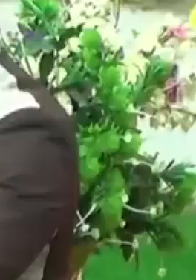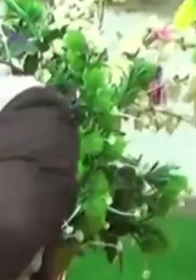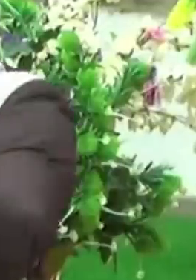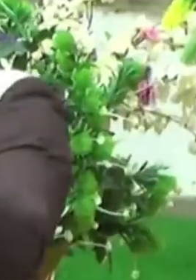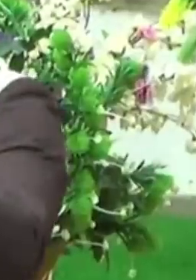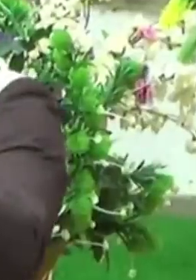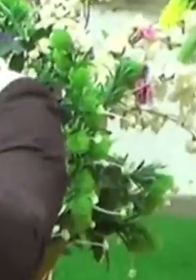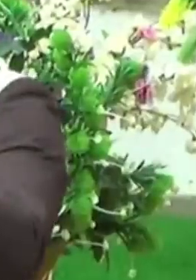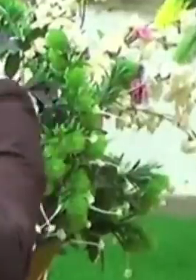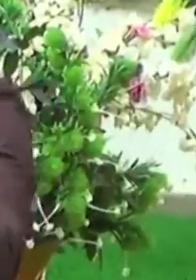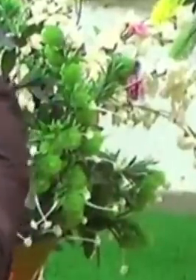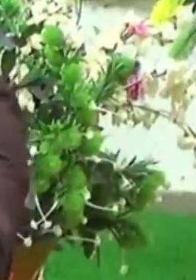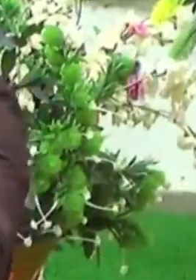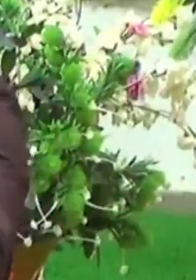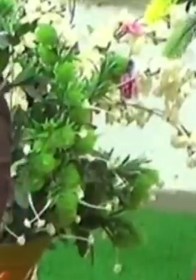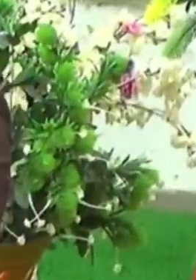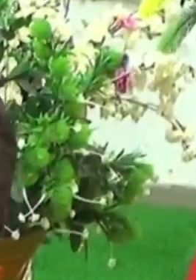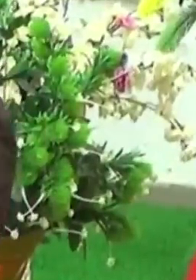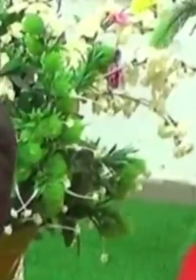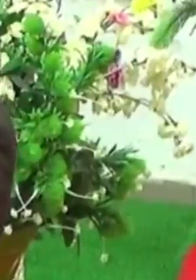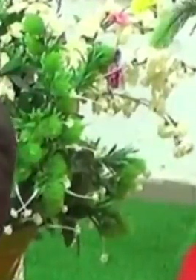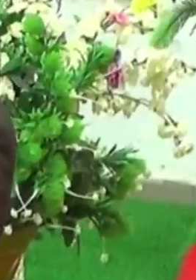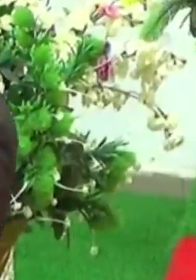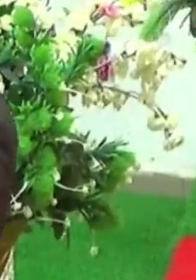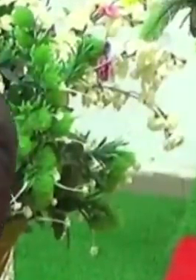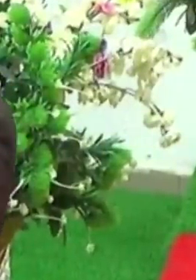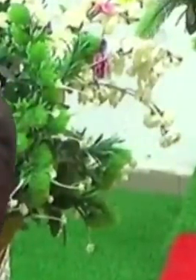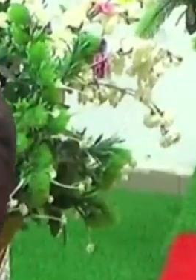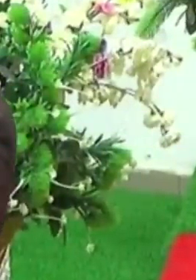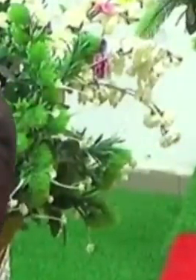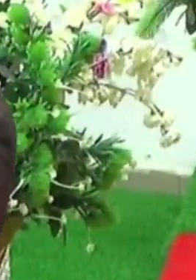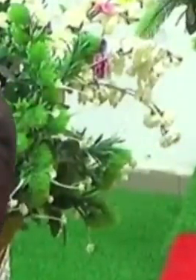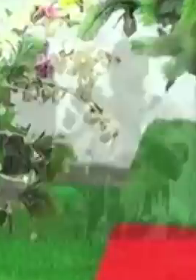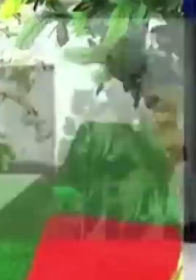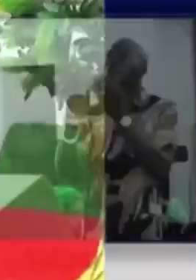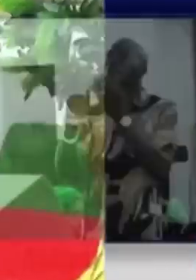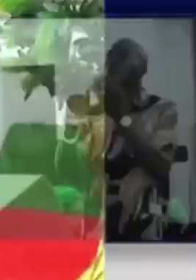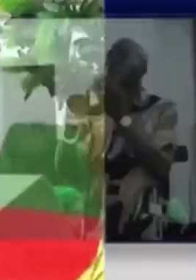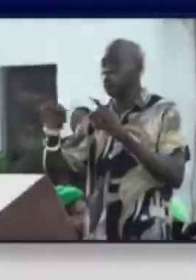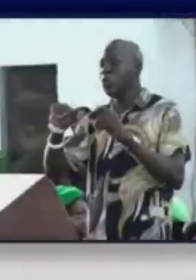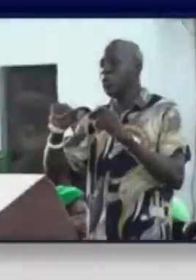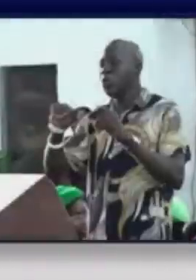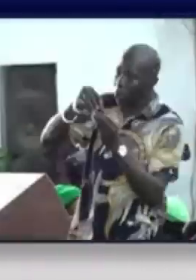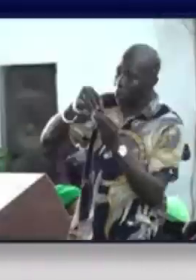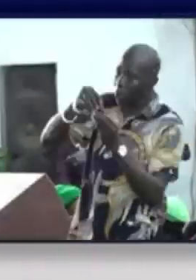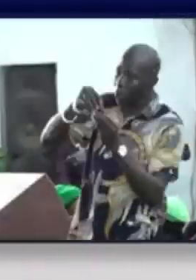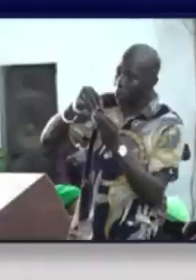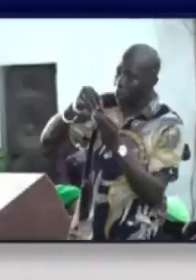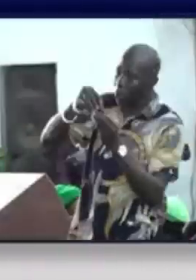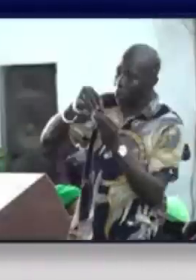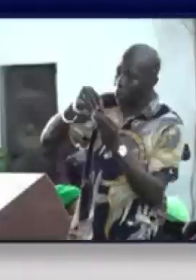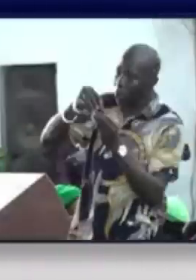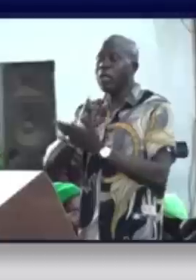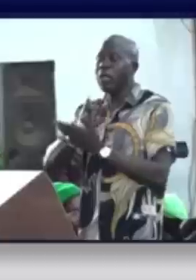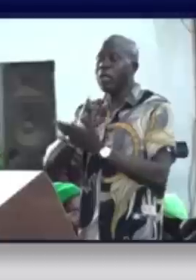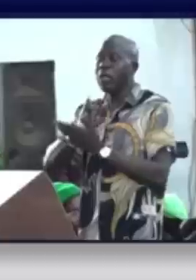appreciate God, you give thanks Baba to God. So la Father, we